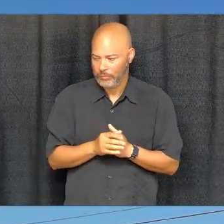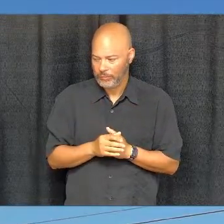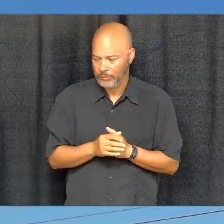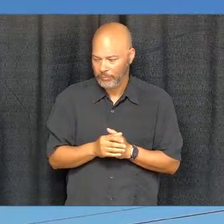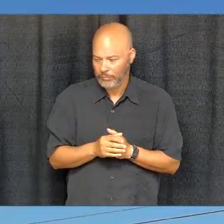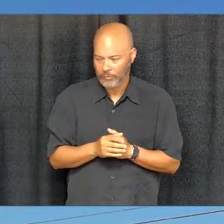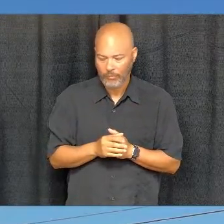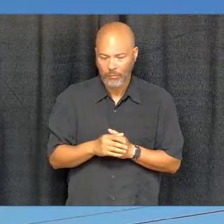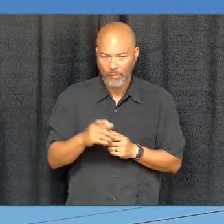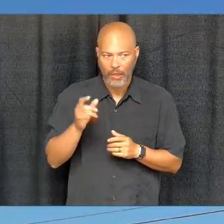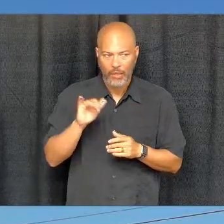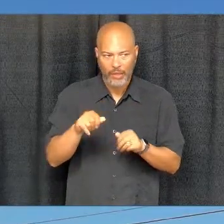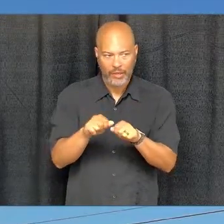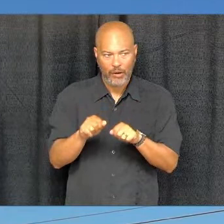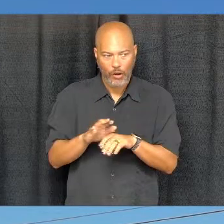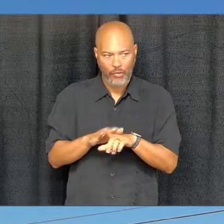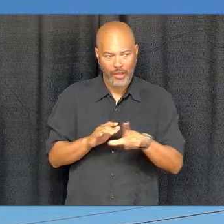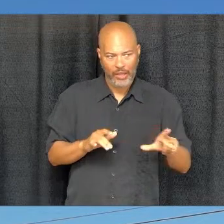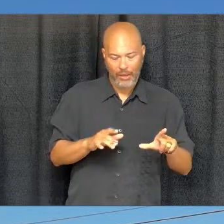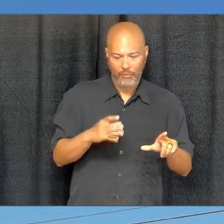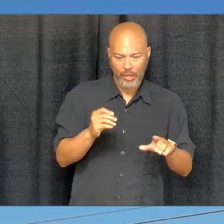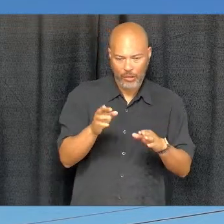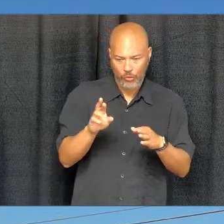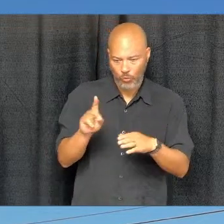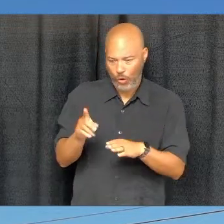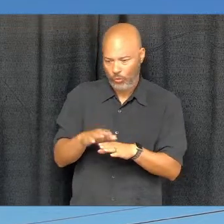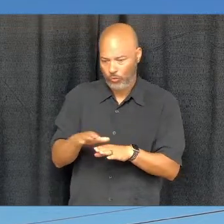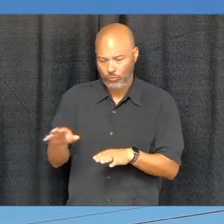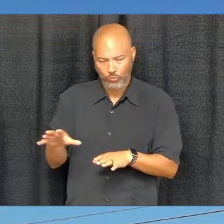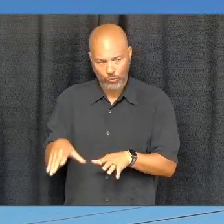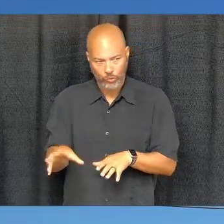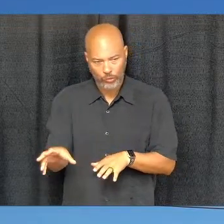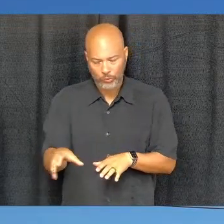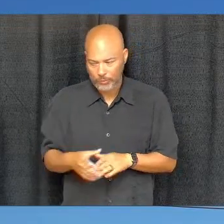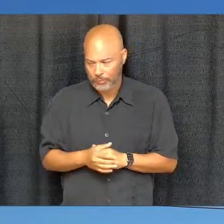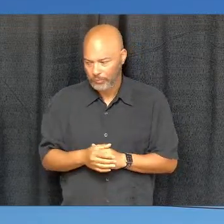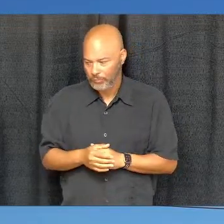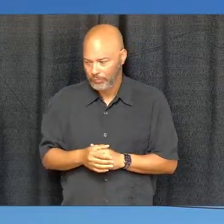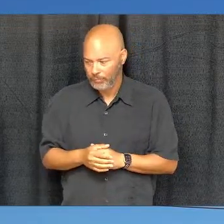And there it would be on the left, between the warehouse and the road.